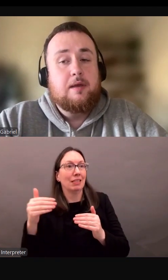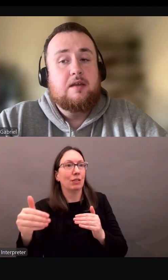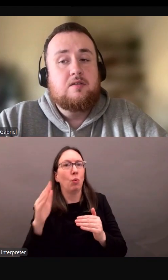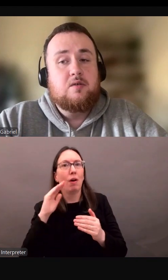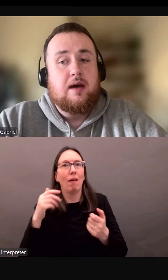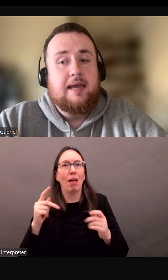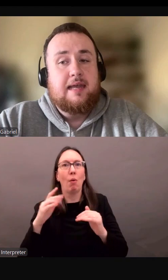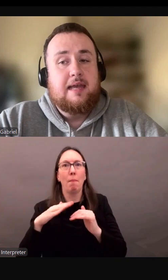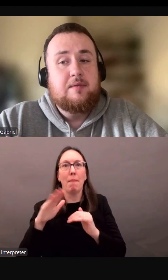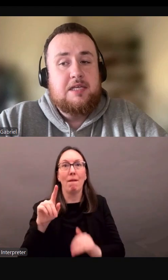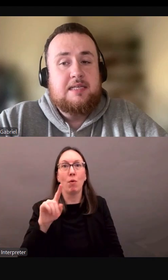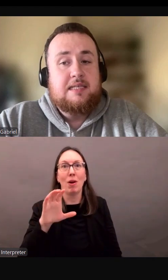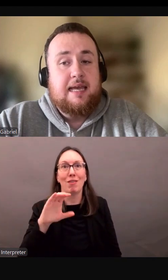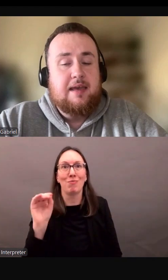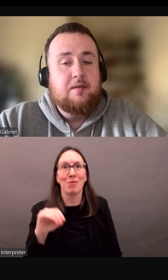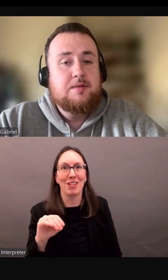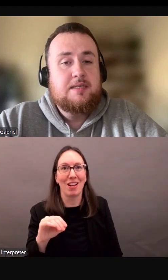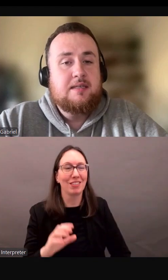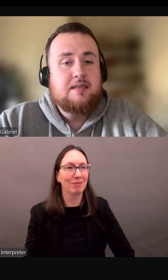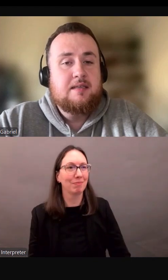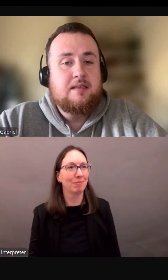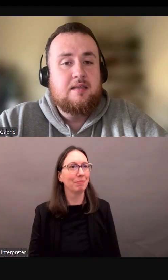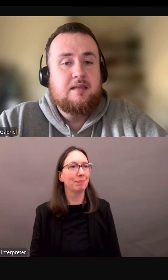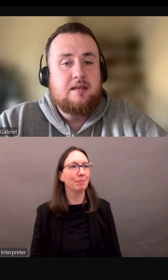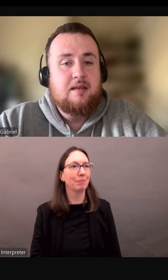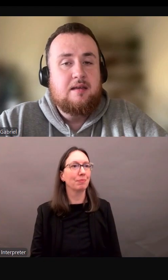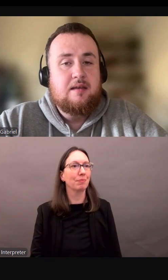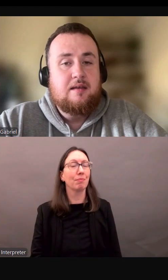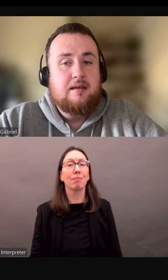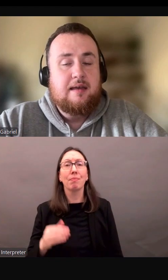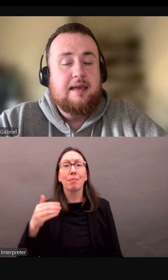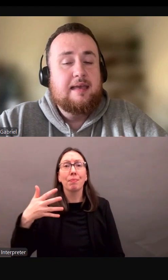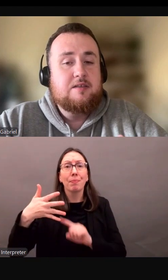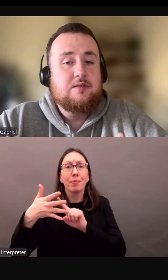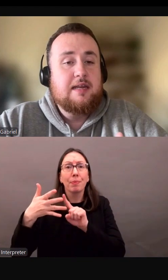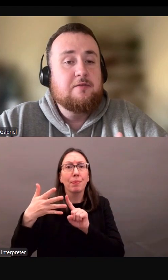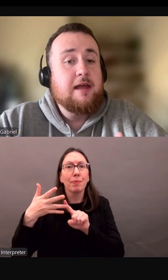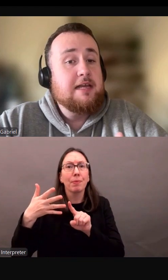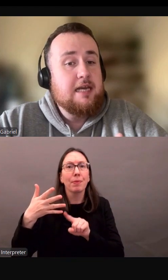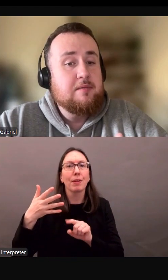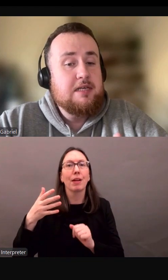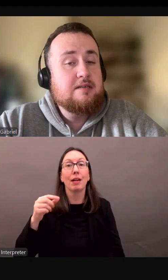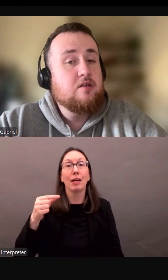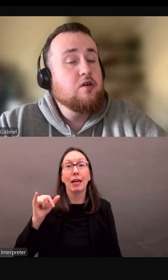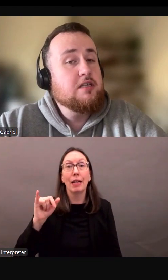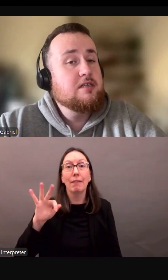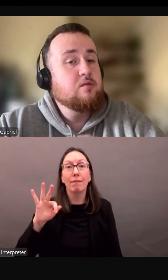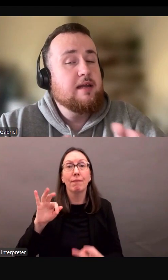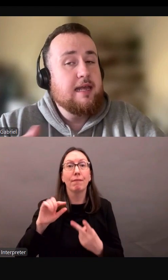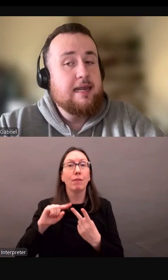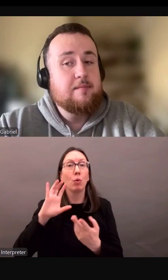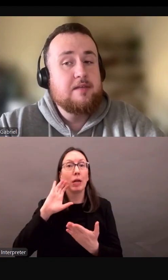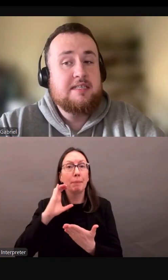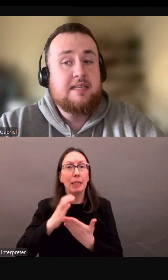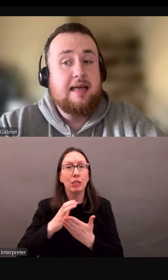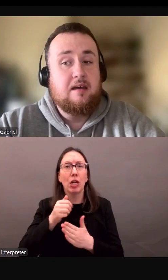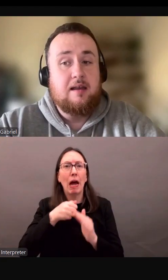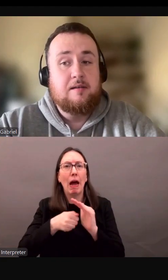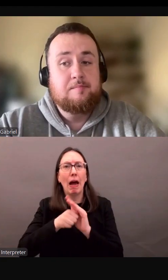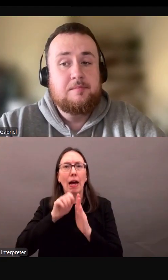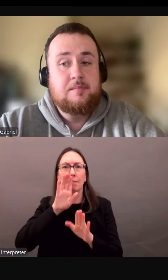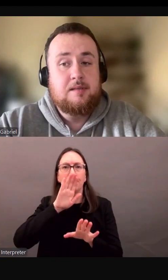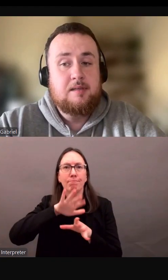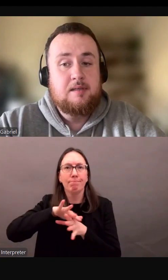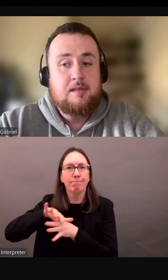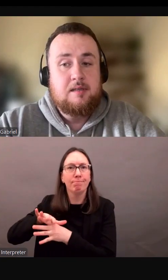We can also hide images and GIFs in case there was any flashing images or you just didn't want any images at all.